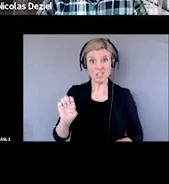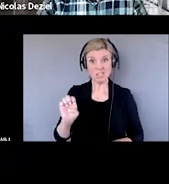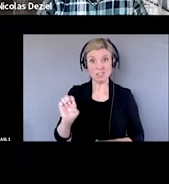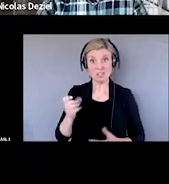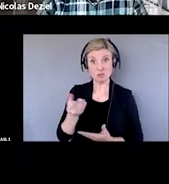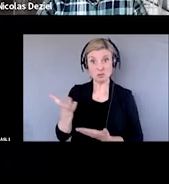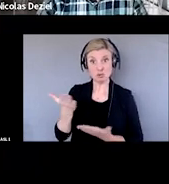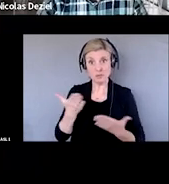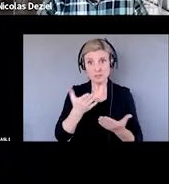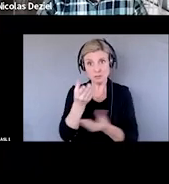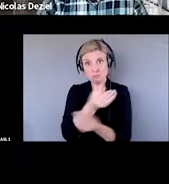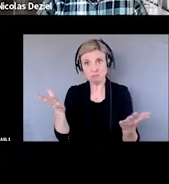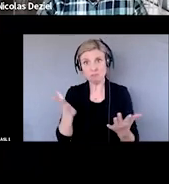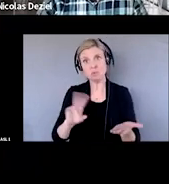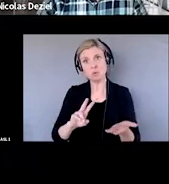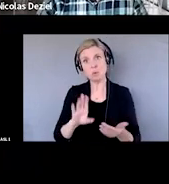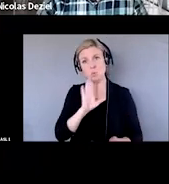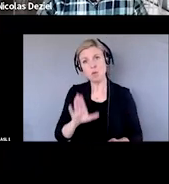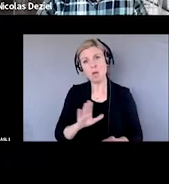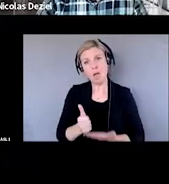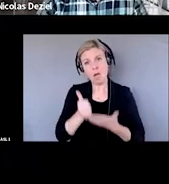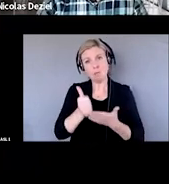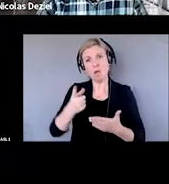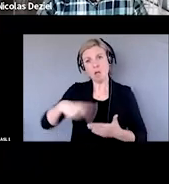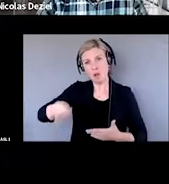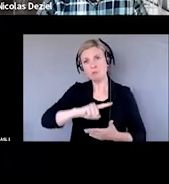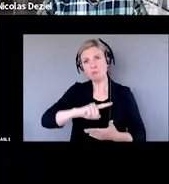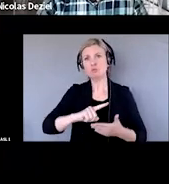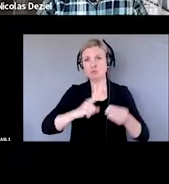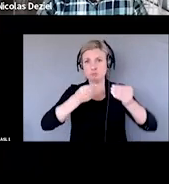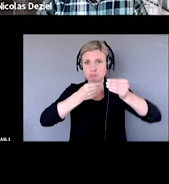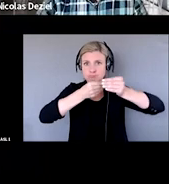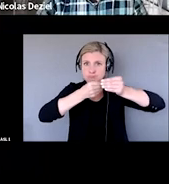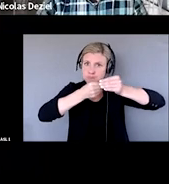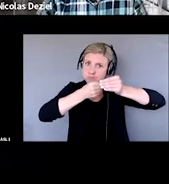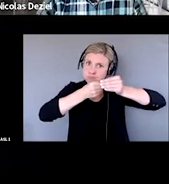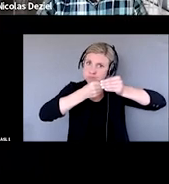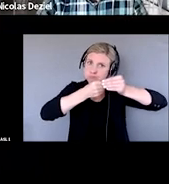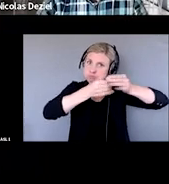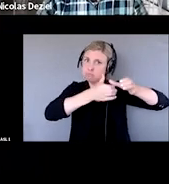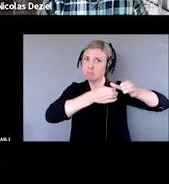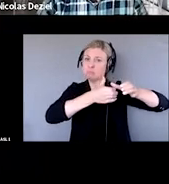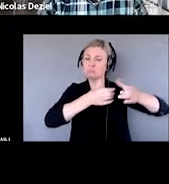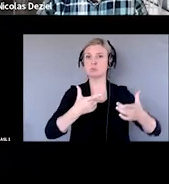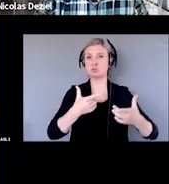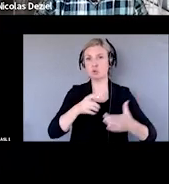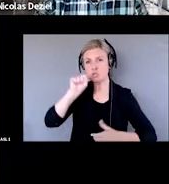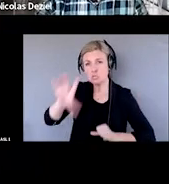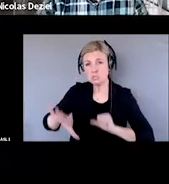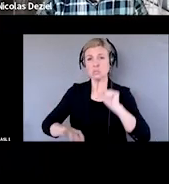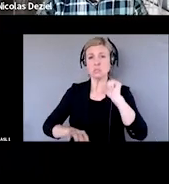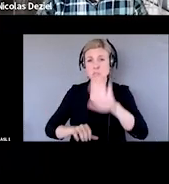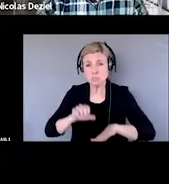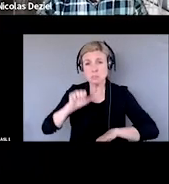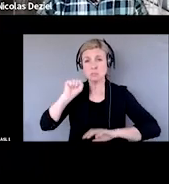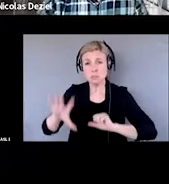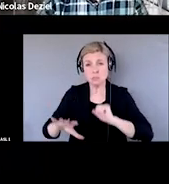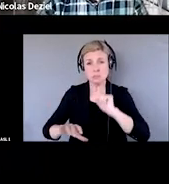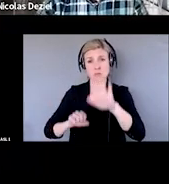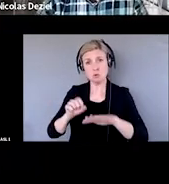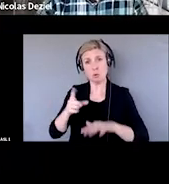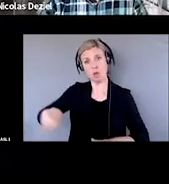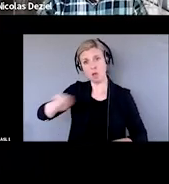increase your knowledge base and be better prepared when you meet with an IP professional. We can really get your knowledge level up, and that you're ready to have